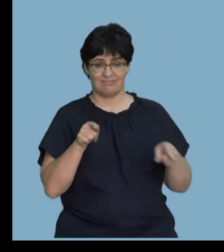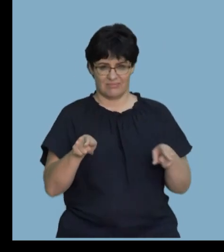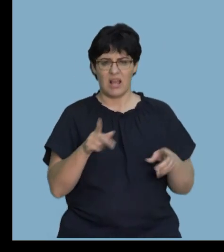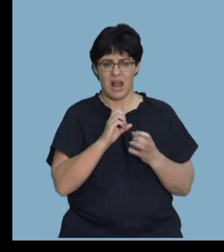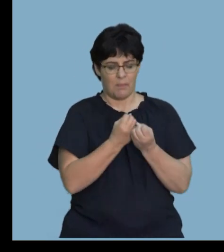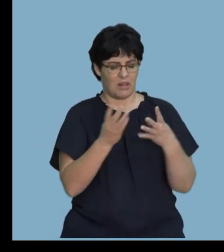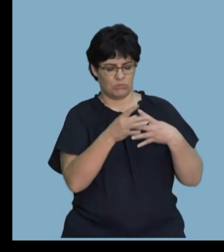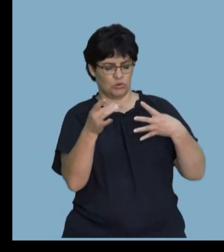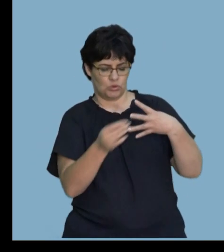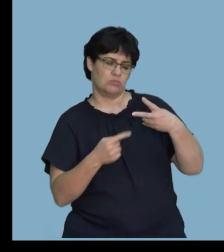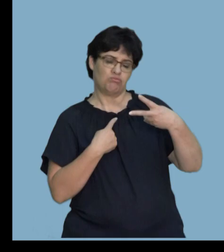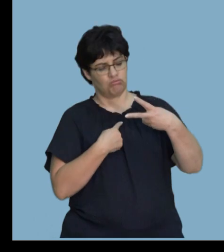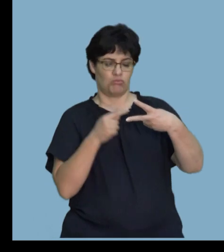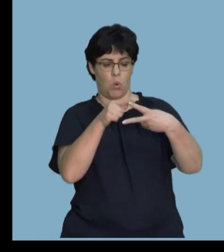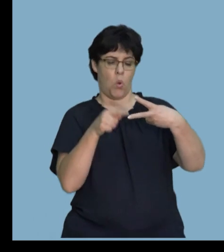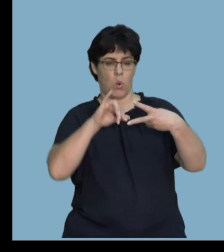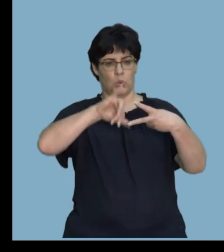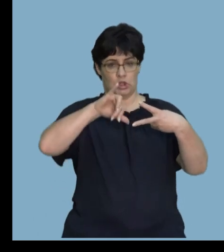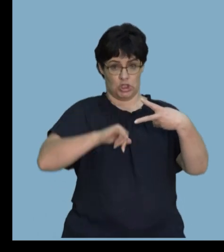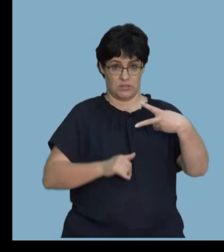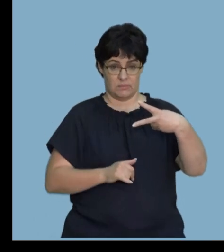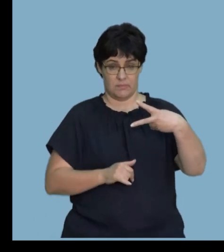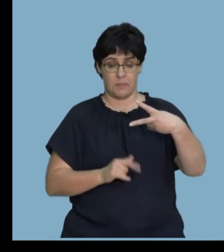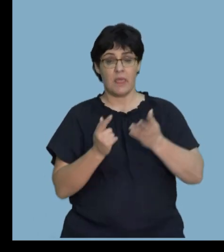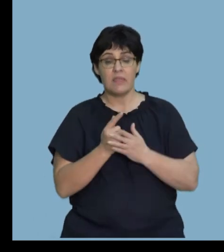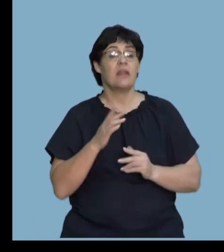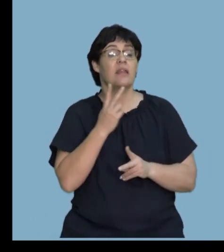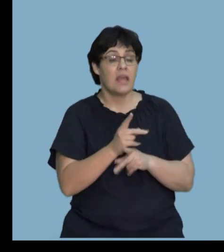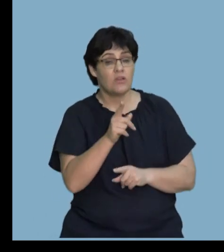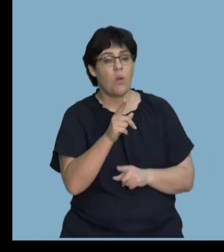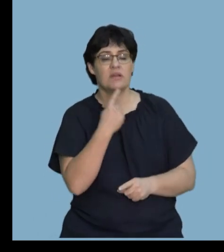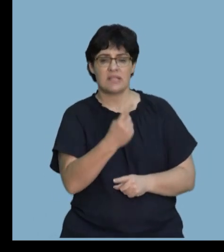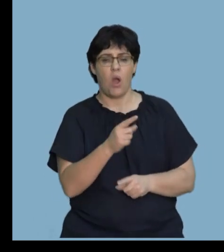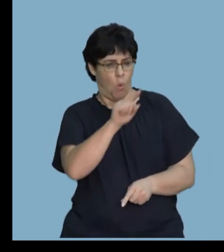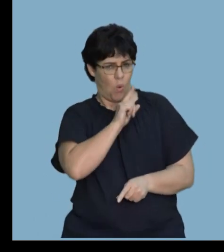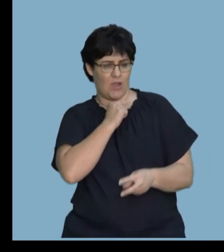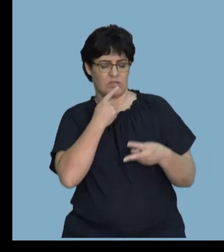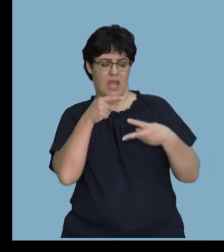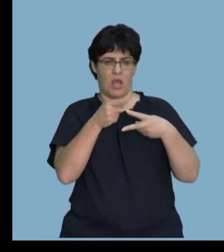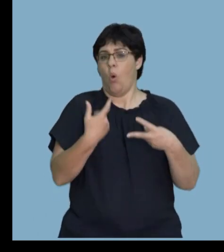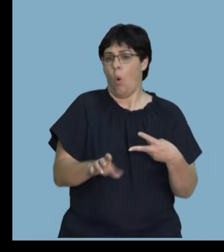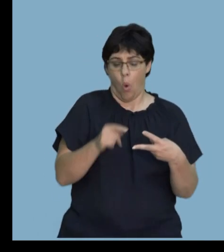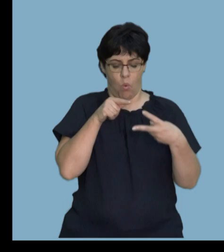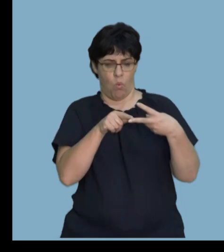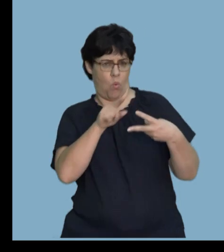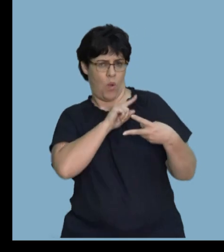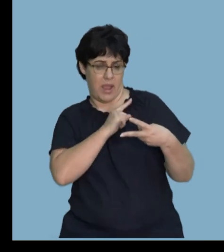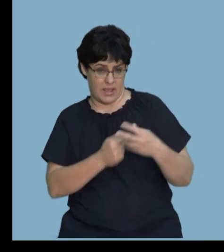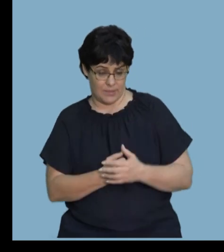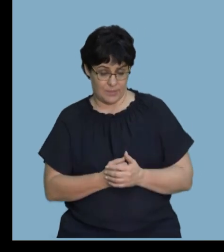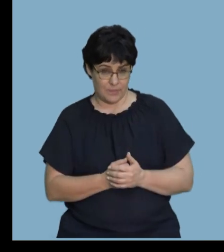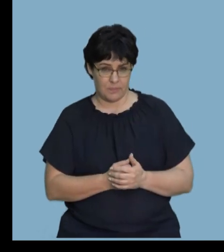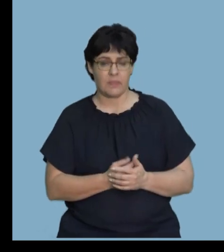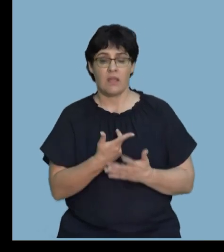we only have 2 possible options, and beyond that, you must be able to justify your answer by way of reasoning. So in terms